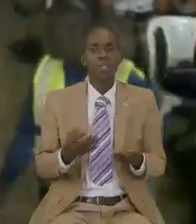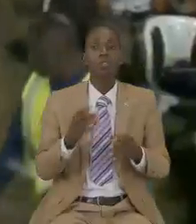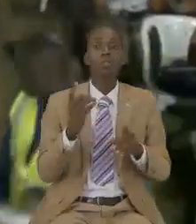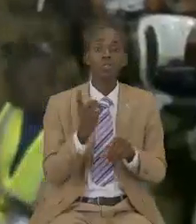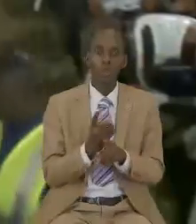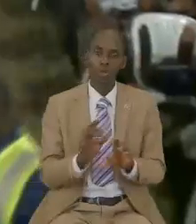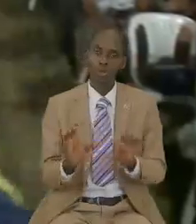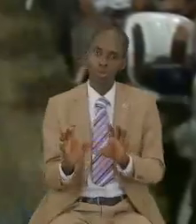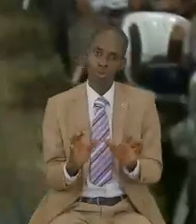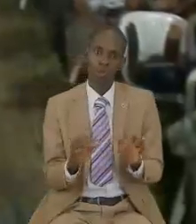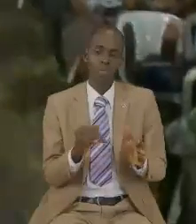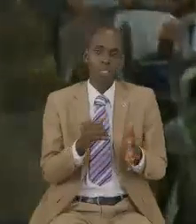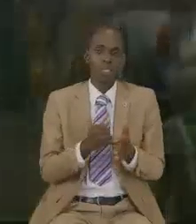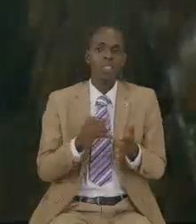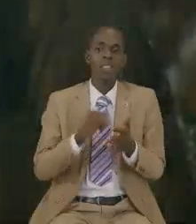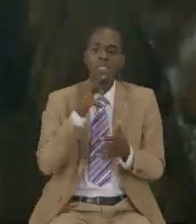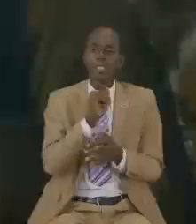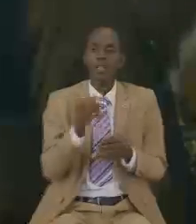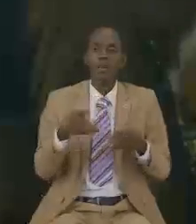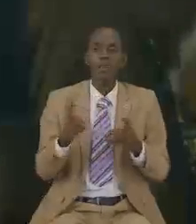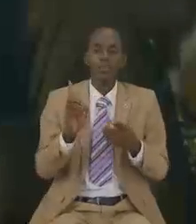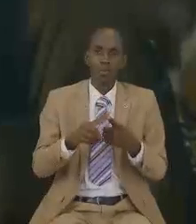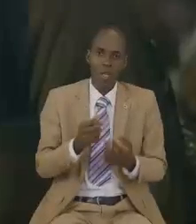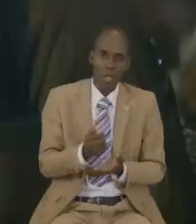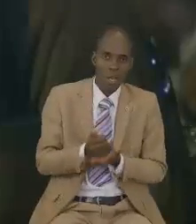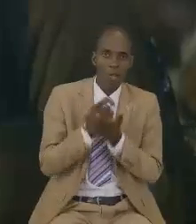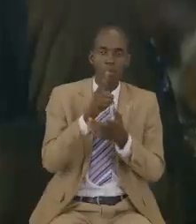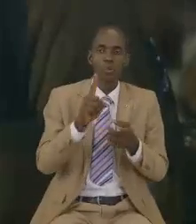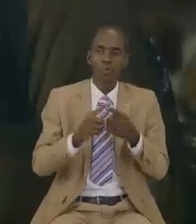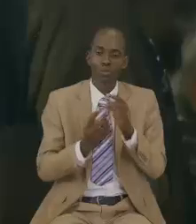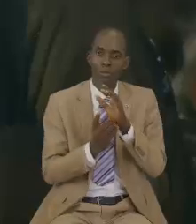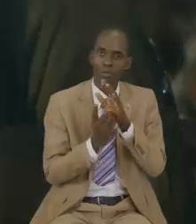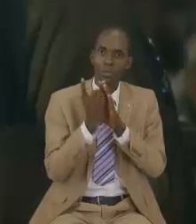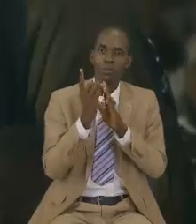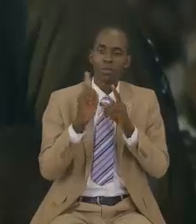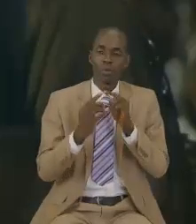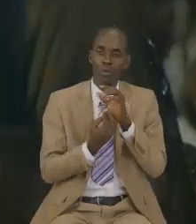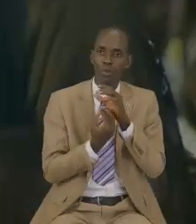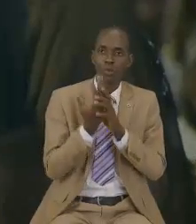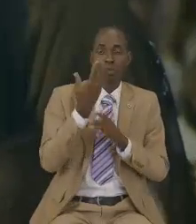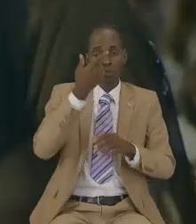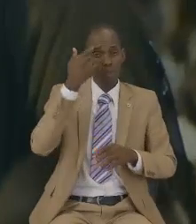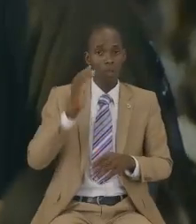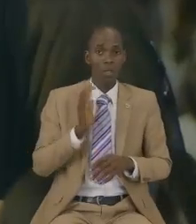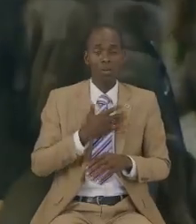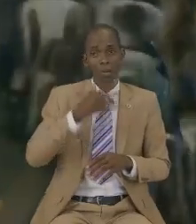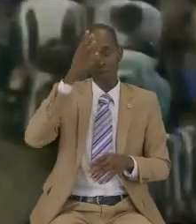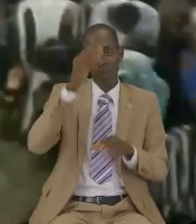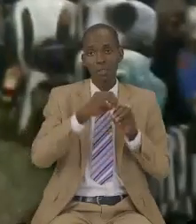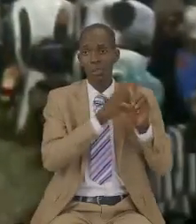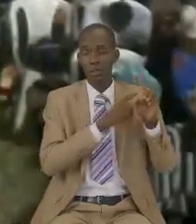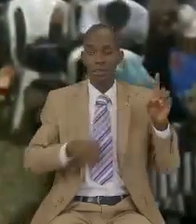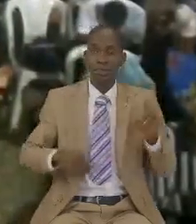The pastor has a special message for you through these counselors that are reaching you